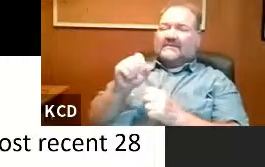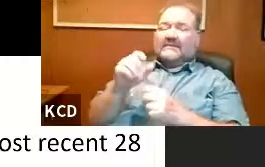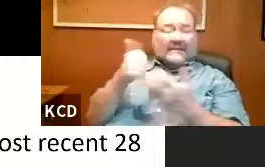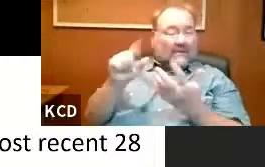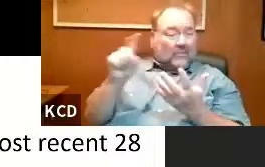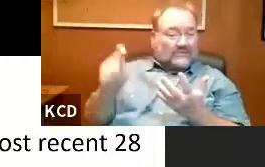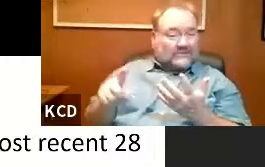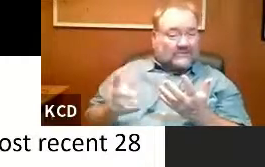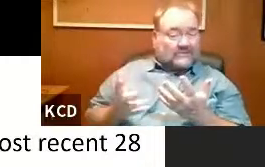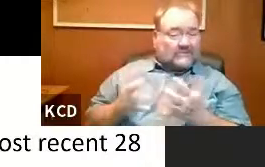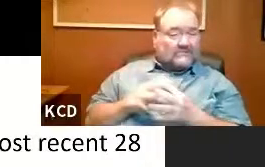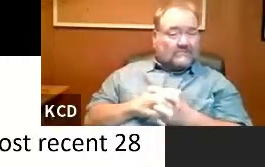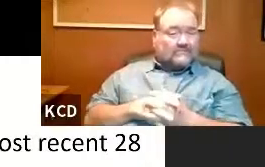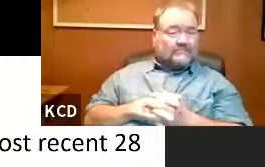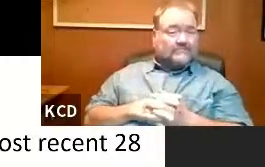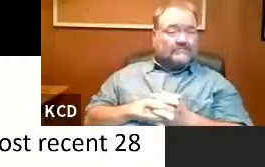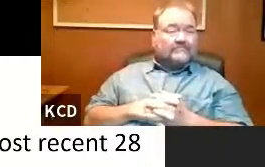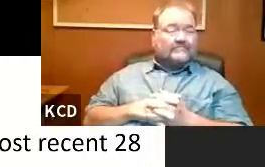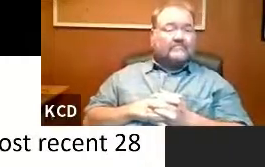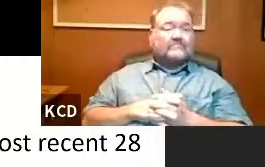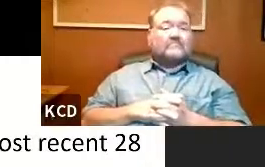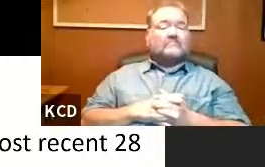one?